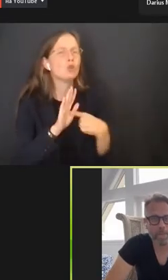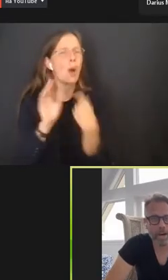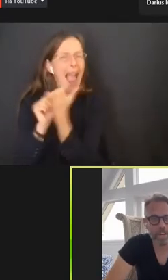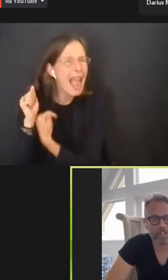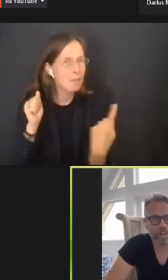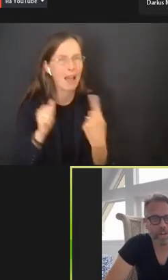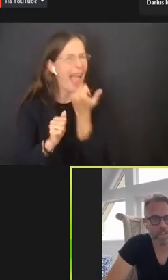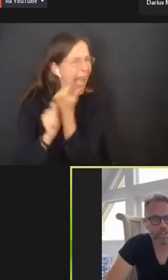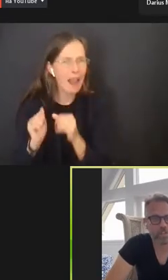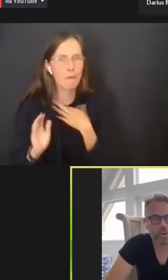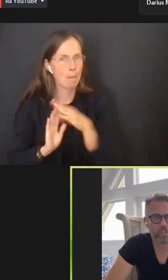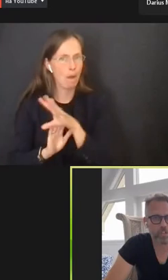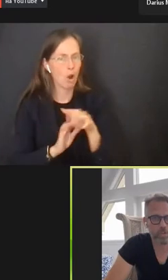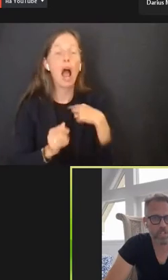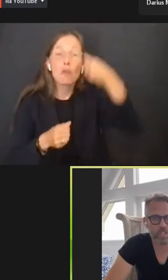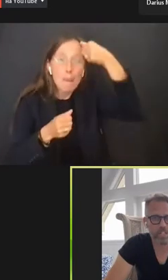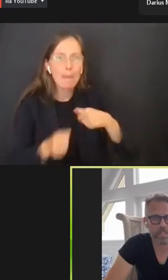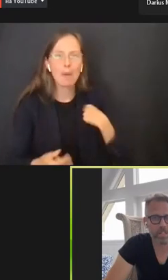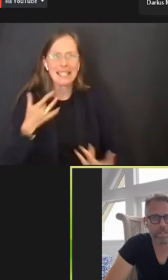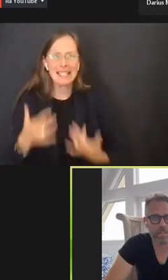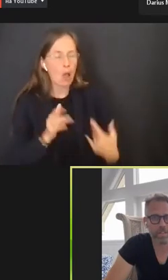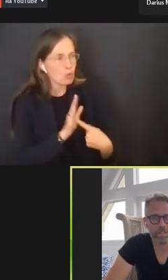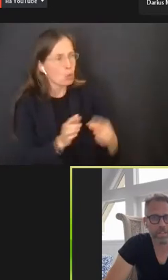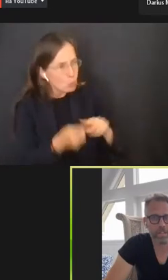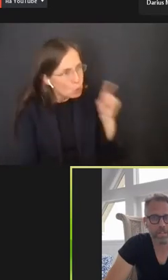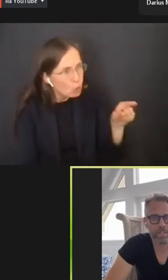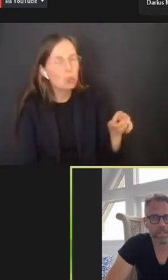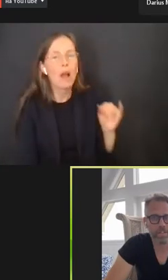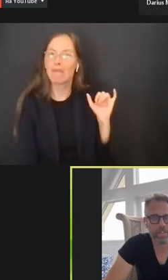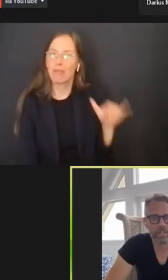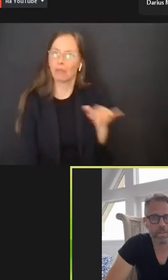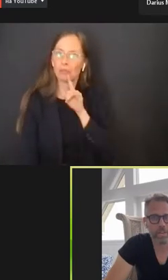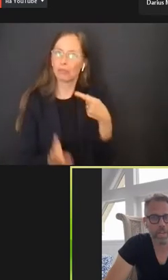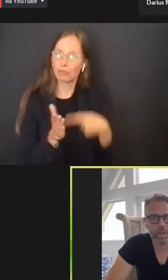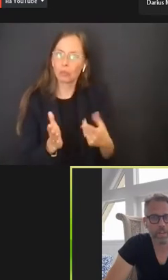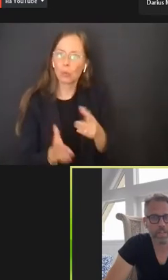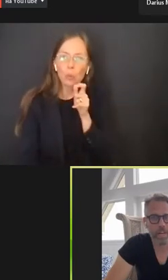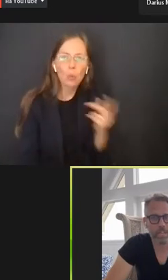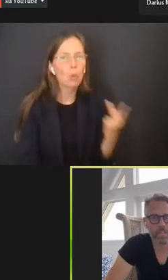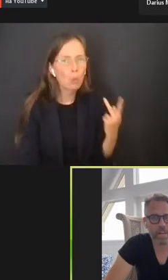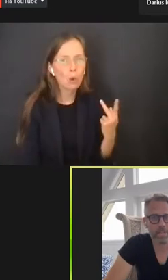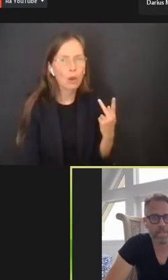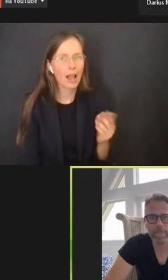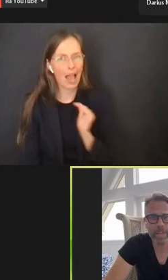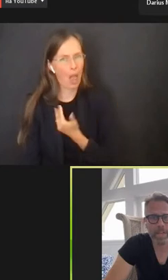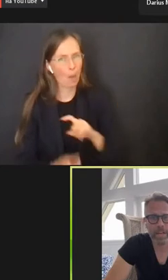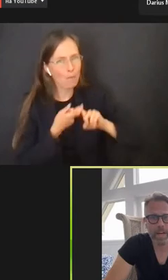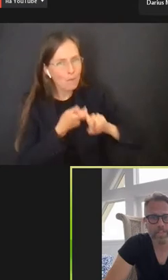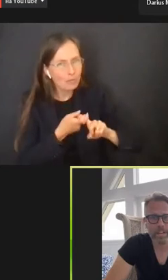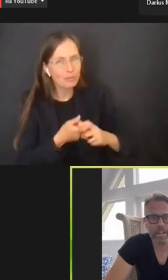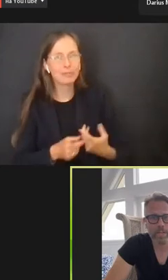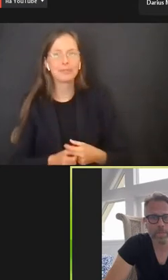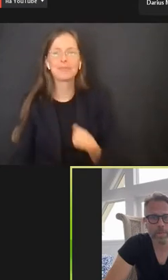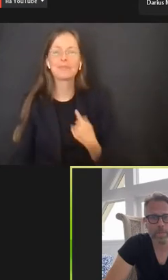And I remember how excited I was to show it to you, which is a testament to who we are as friends.